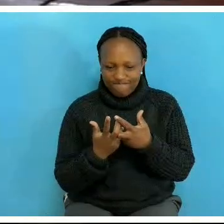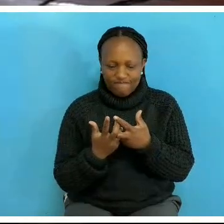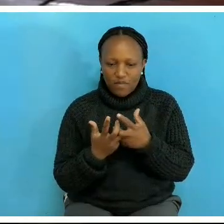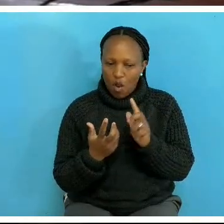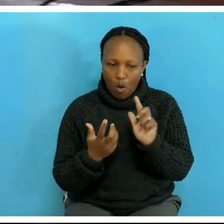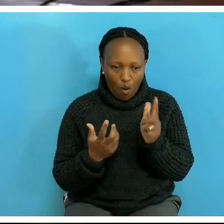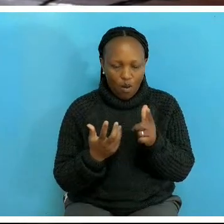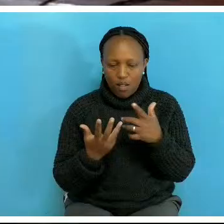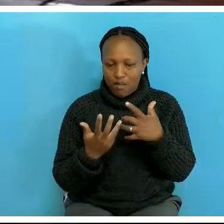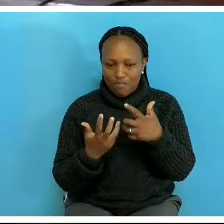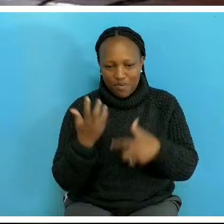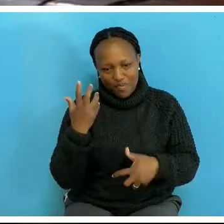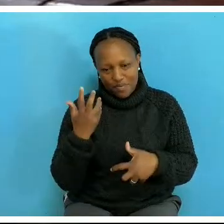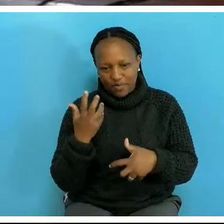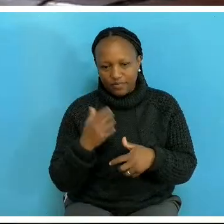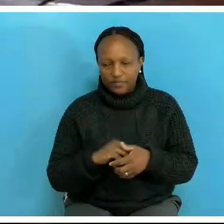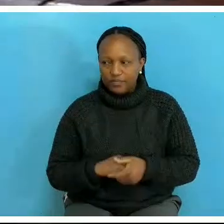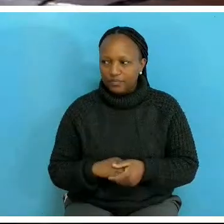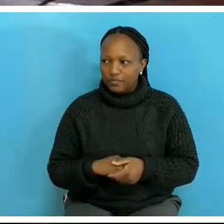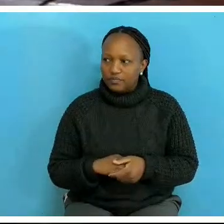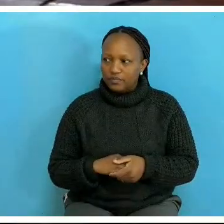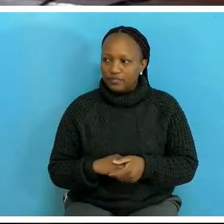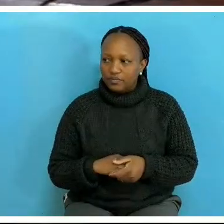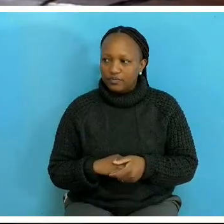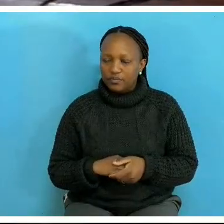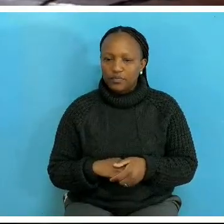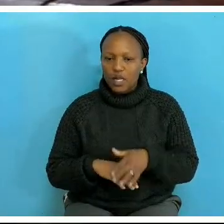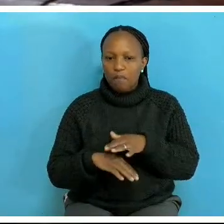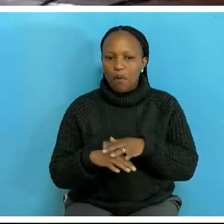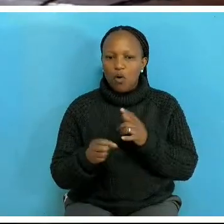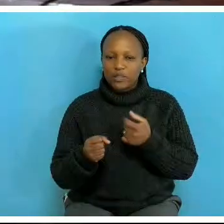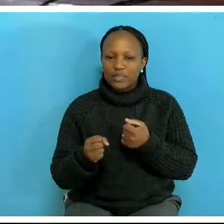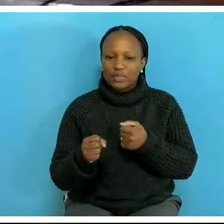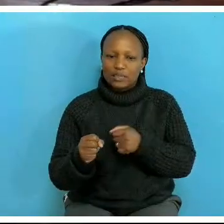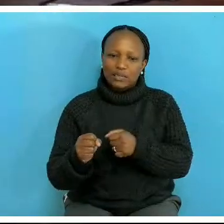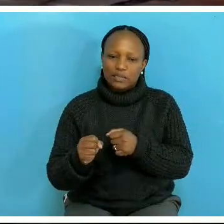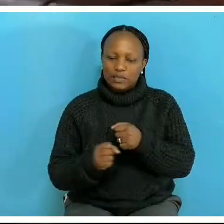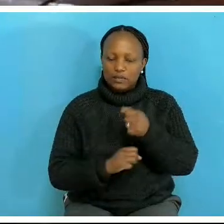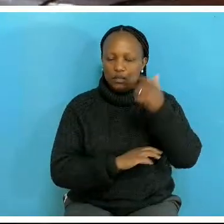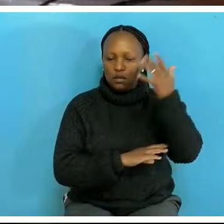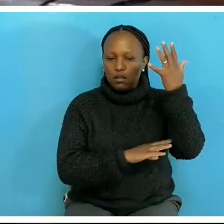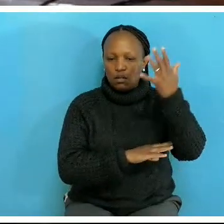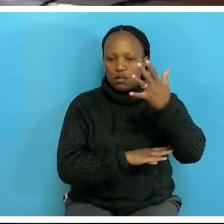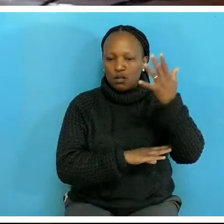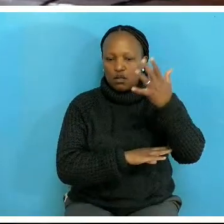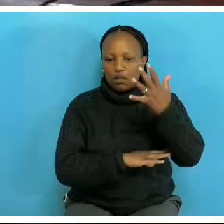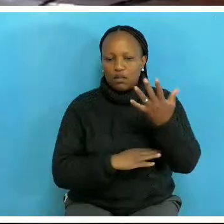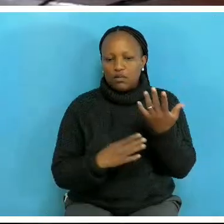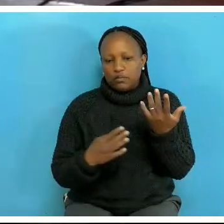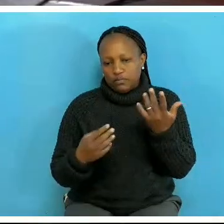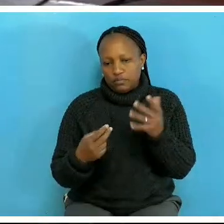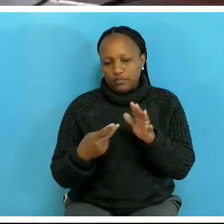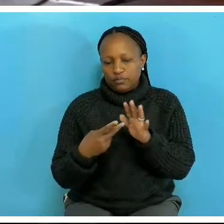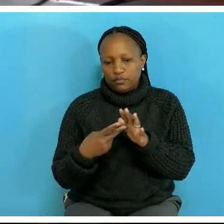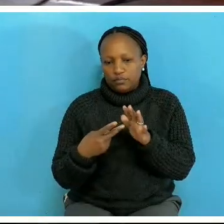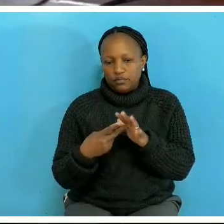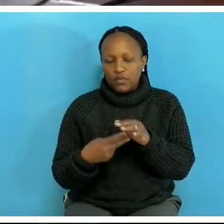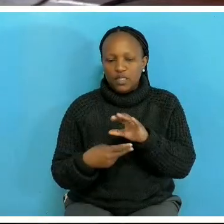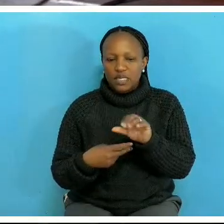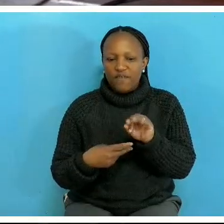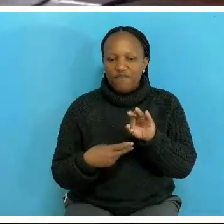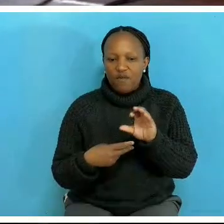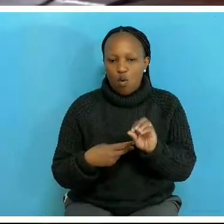As I'm saying, they look to be strategic presentations, and at the very worst, one of the CFO